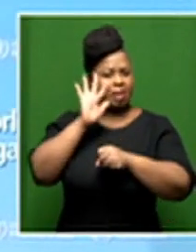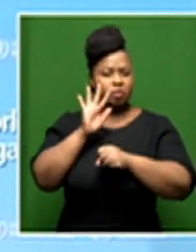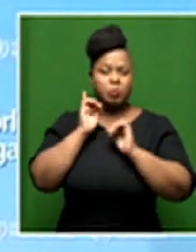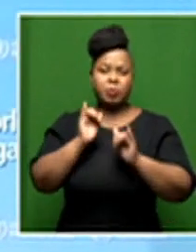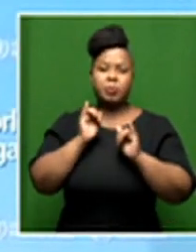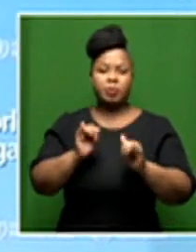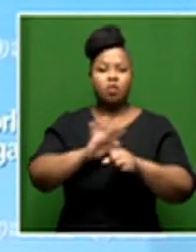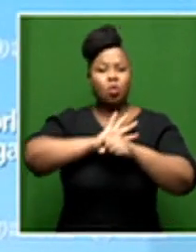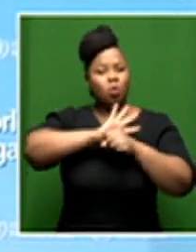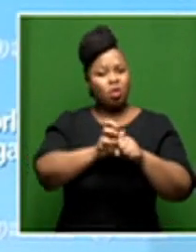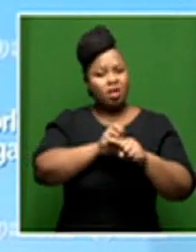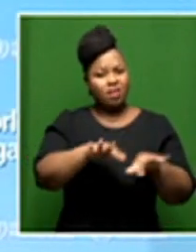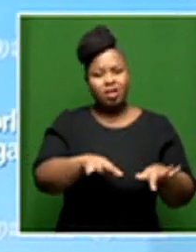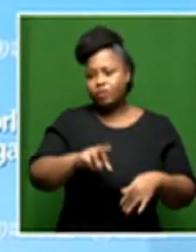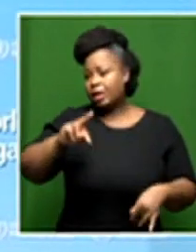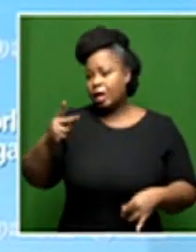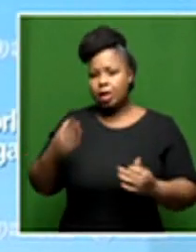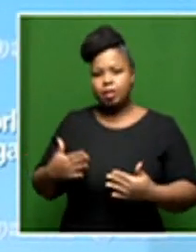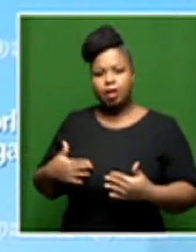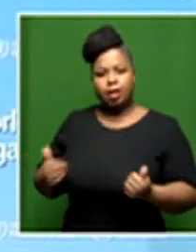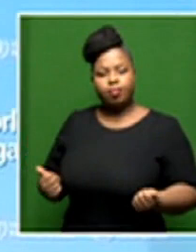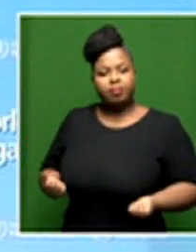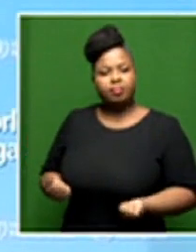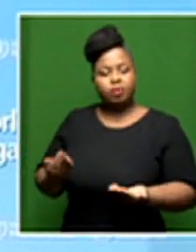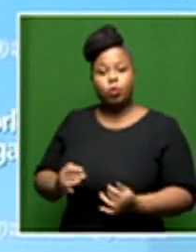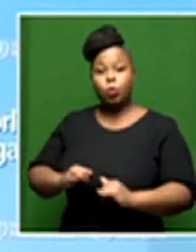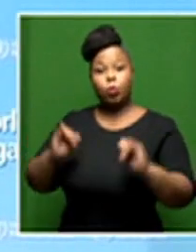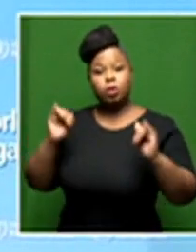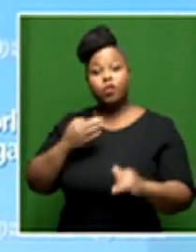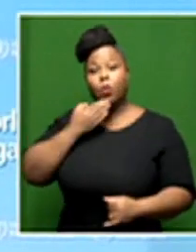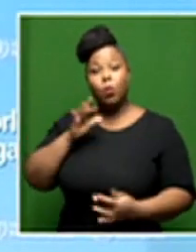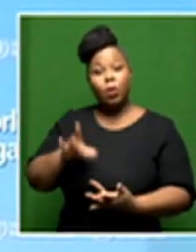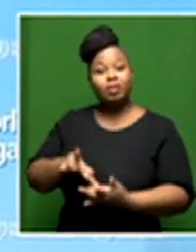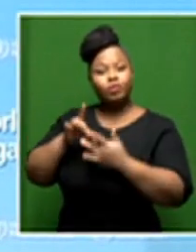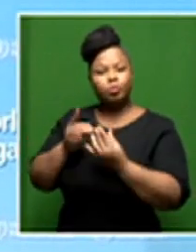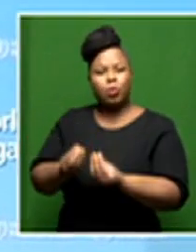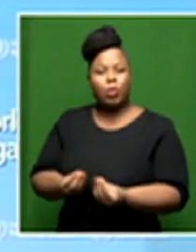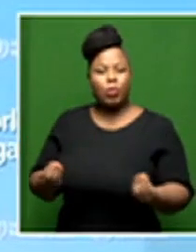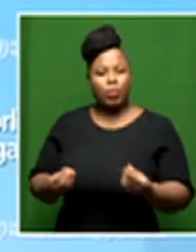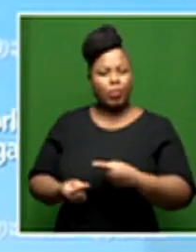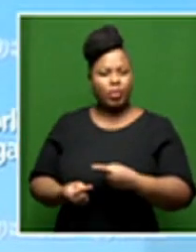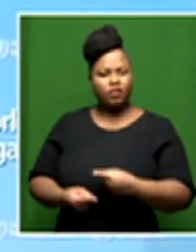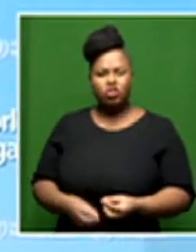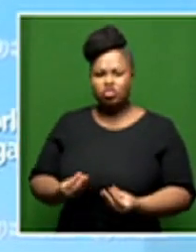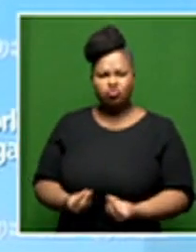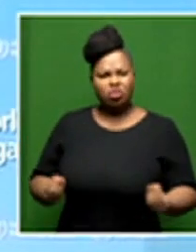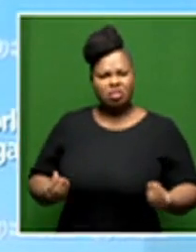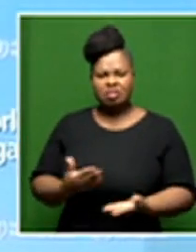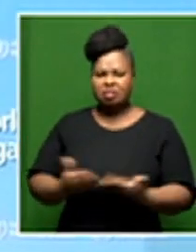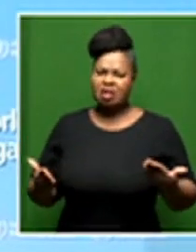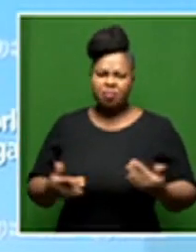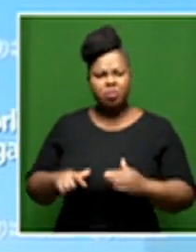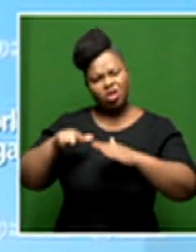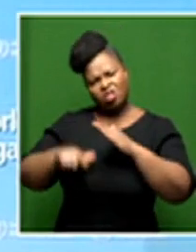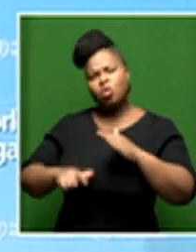have on other health services, especially for children. Children may be at relatively